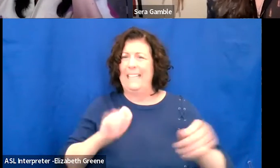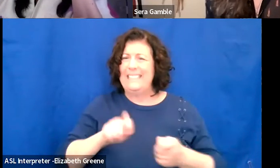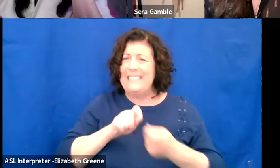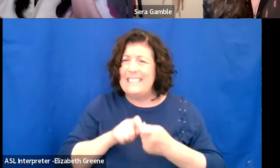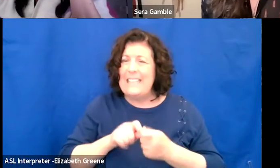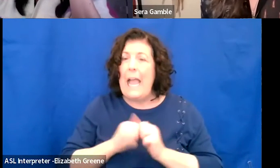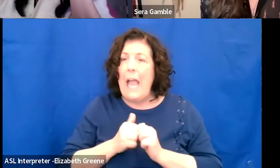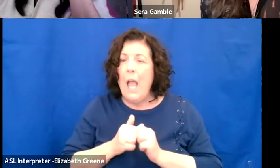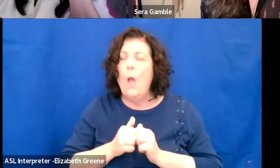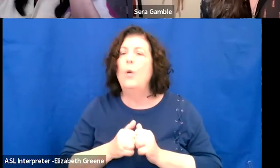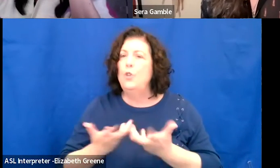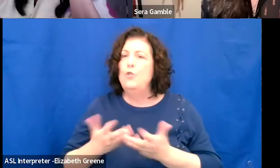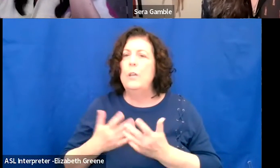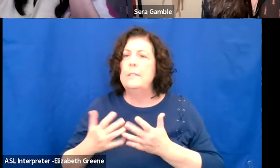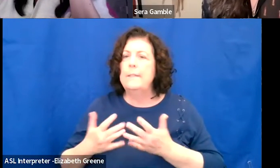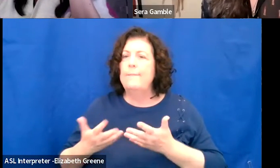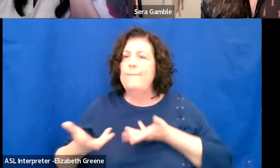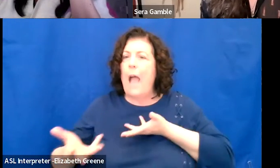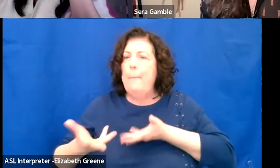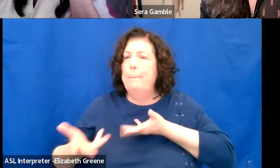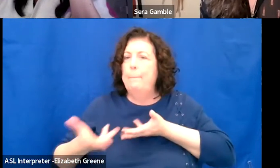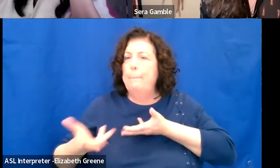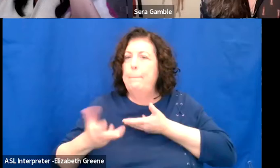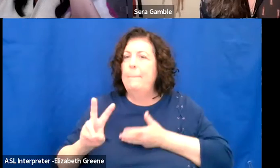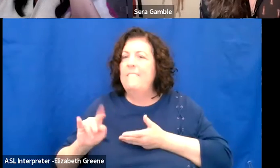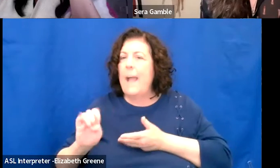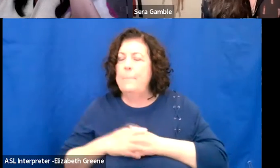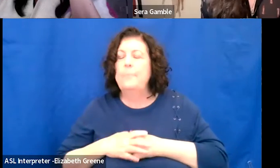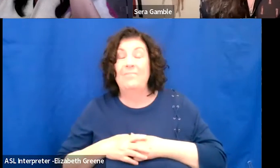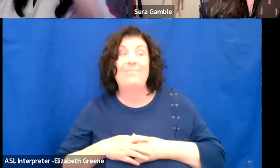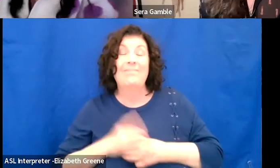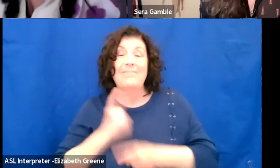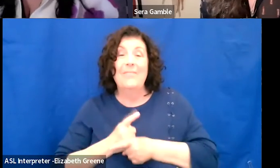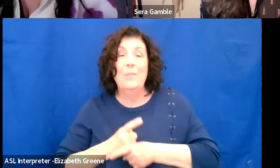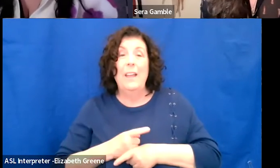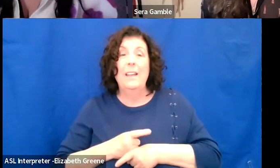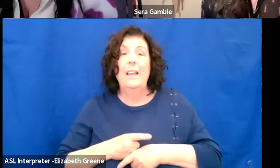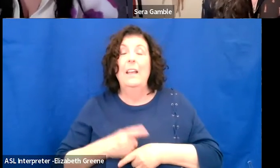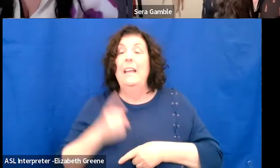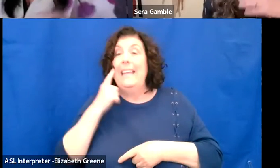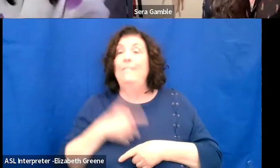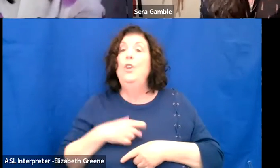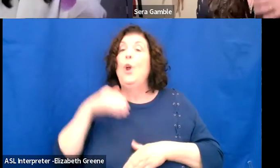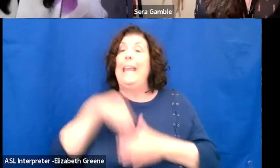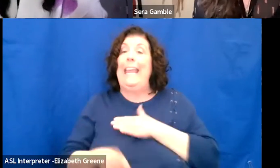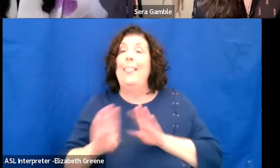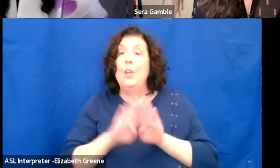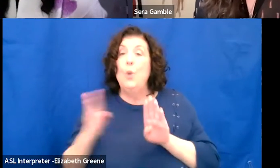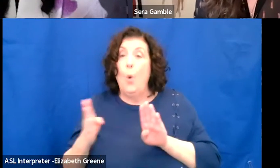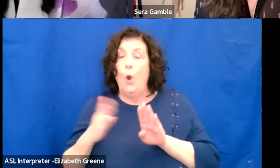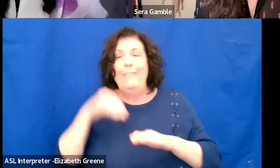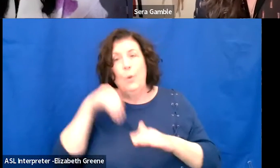you just try to really make that hour count. But if you're getting an interview with the showrunner, it's because you got in the door because your script is good. 100%. And if there